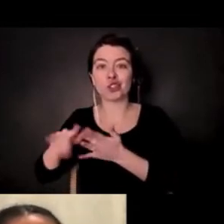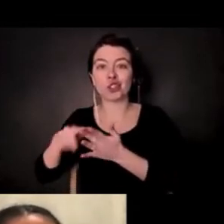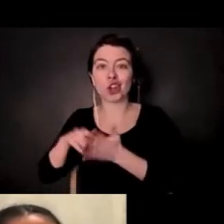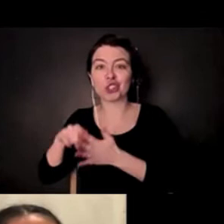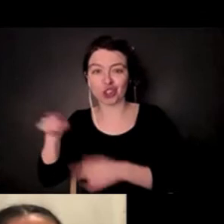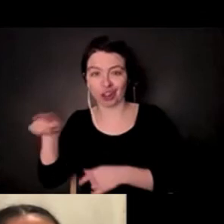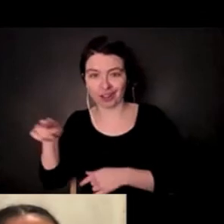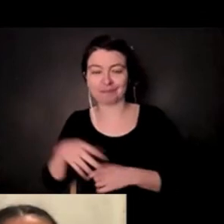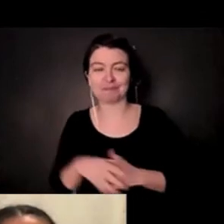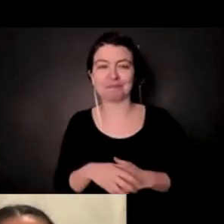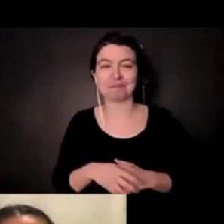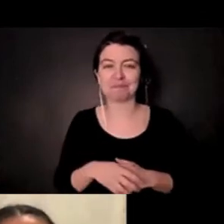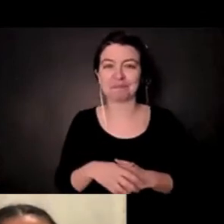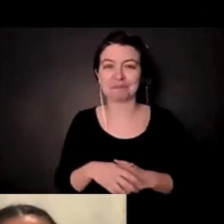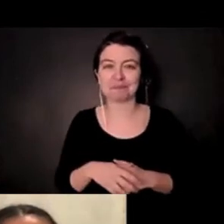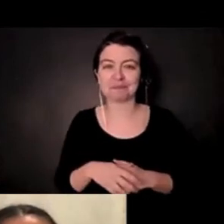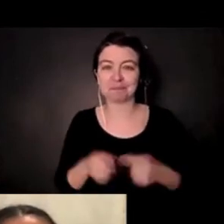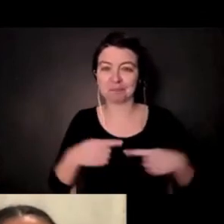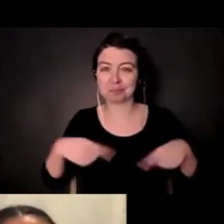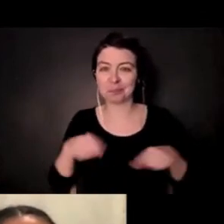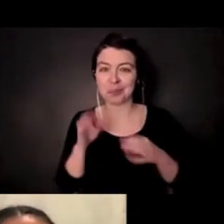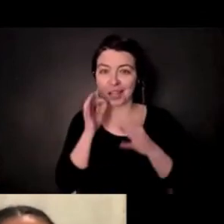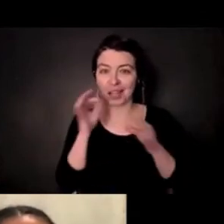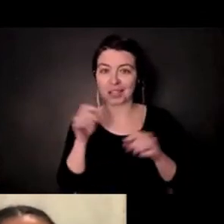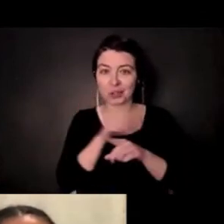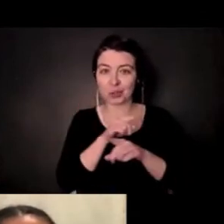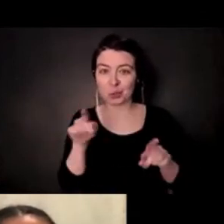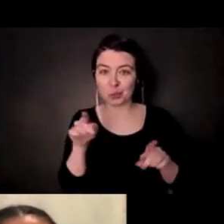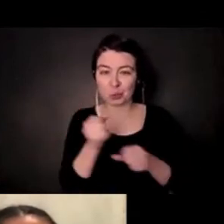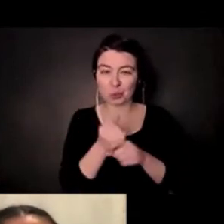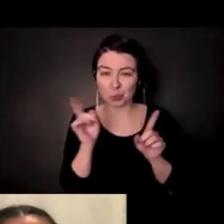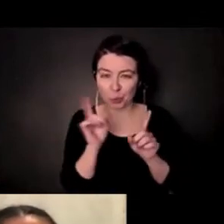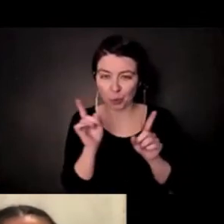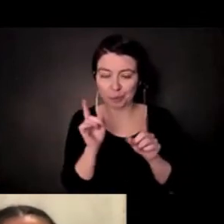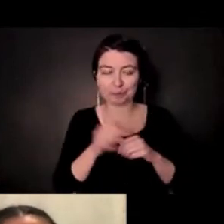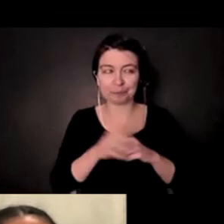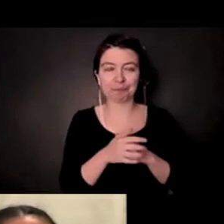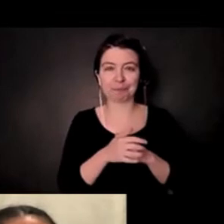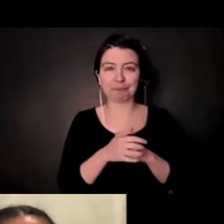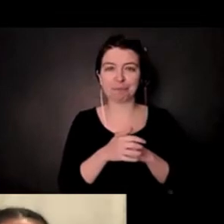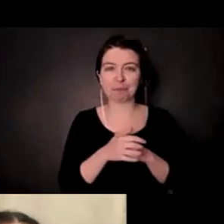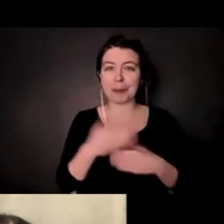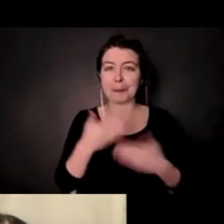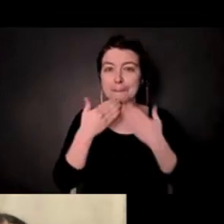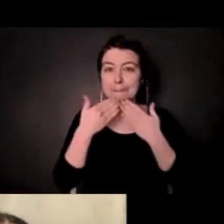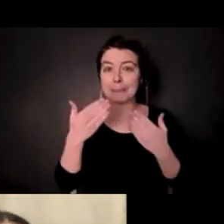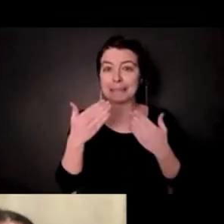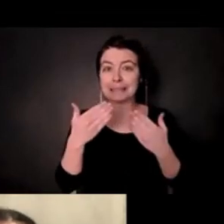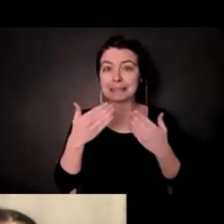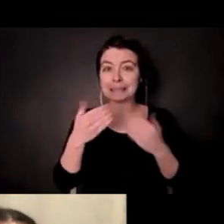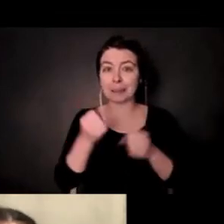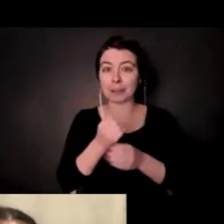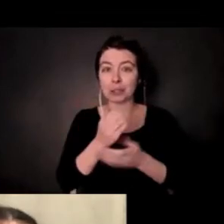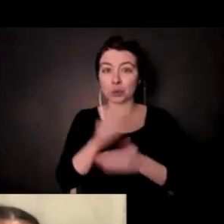What we're asking people to do is, for the best viewing experience for today, is to turn your Zoom platform